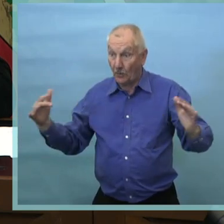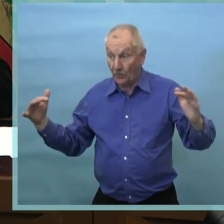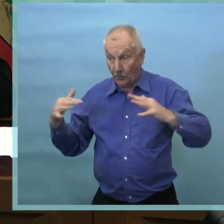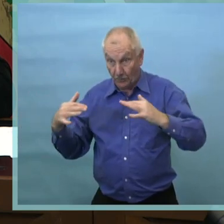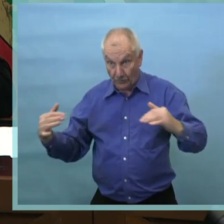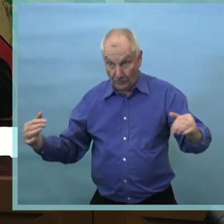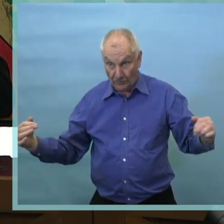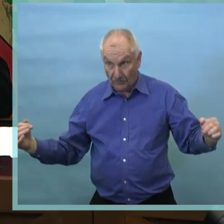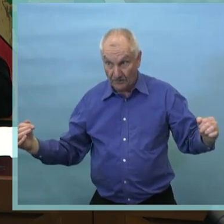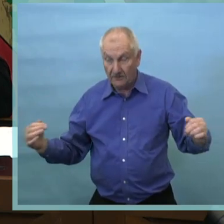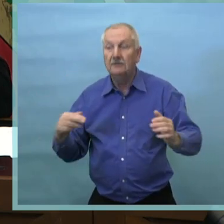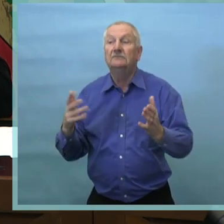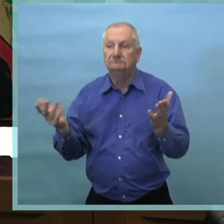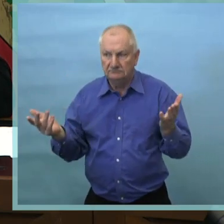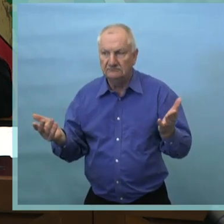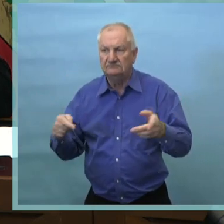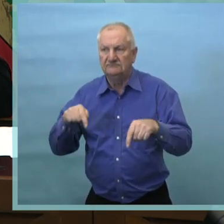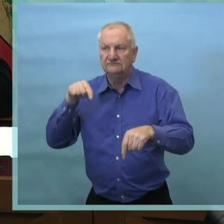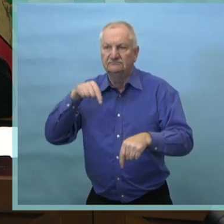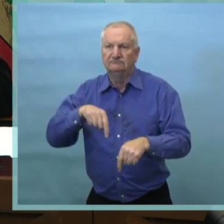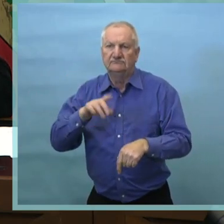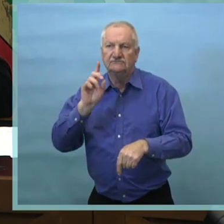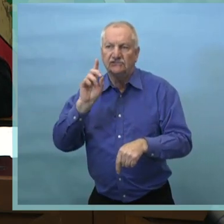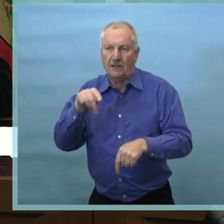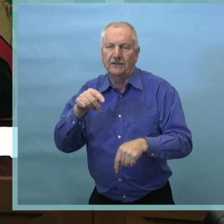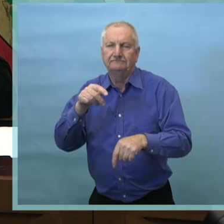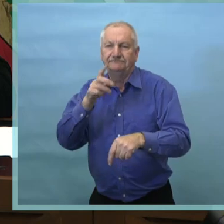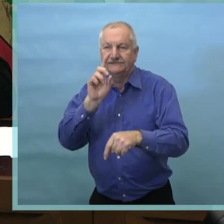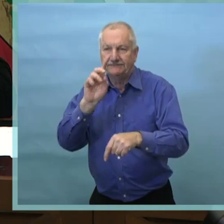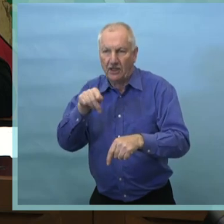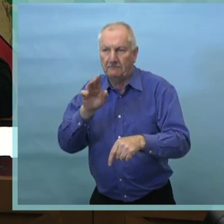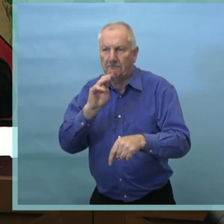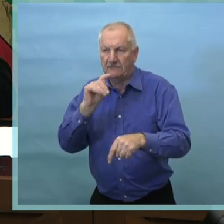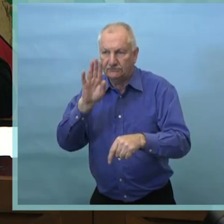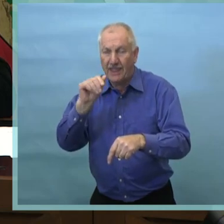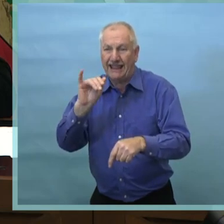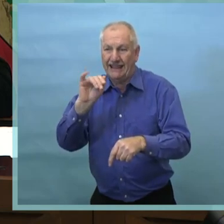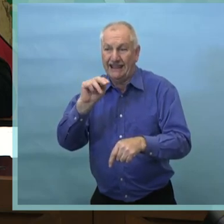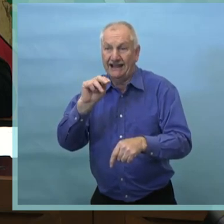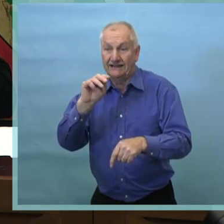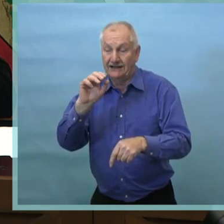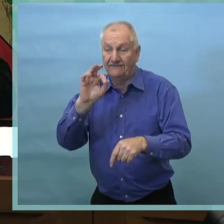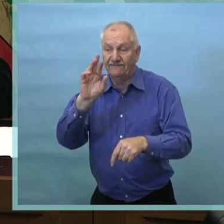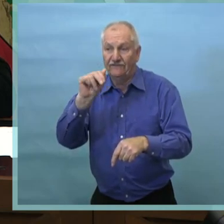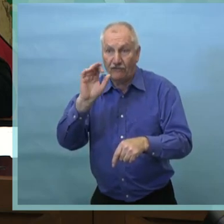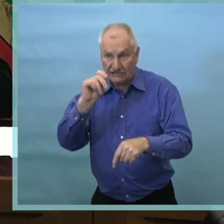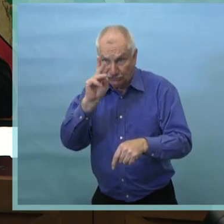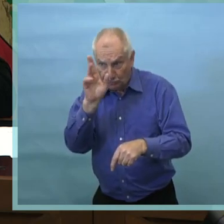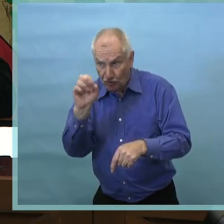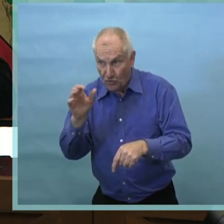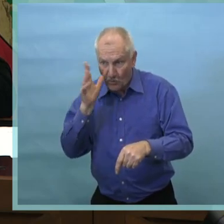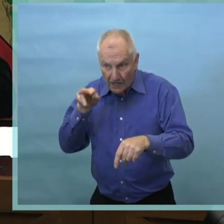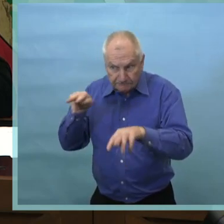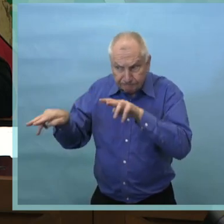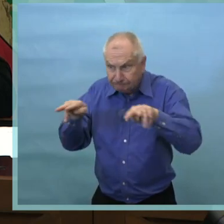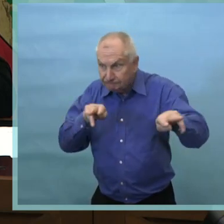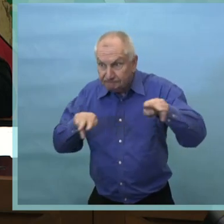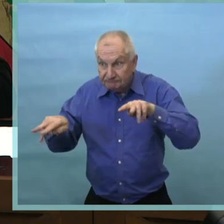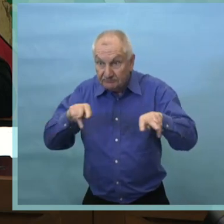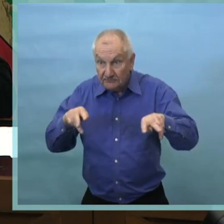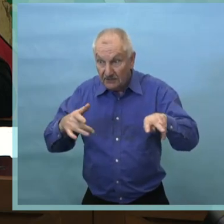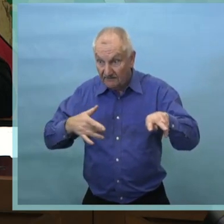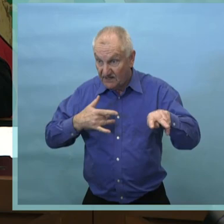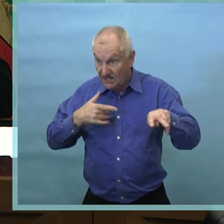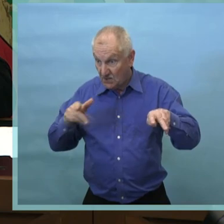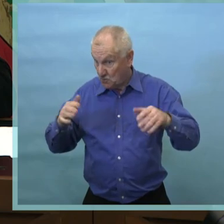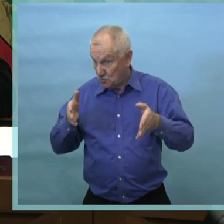Manitoba Infrastructure will go in. They'll have a look at it. If we're not comfortable with the strength of the road, maybe it's been undermined by the